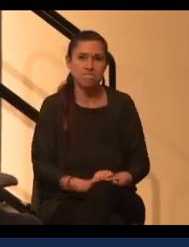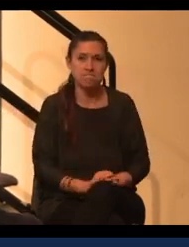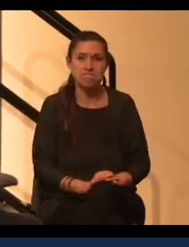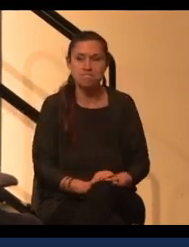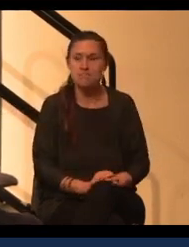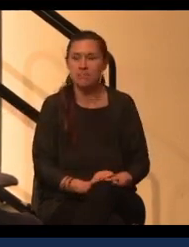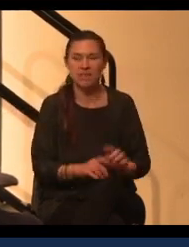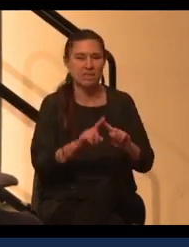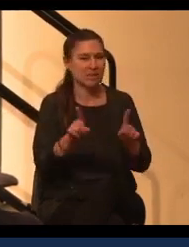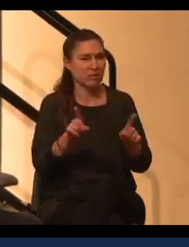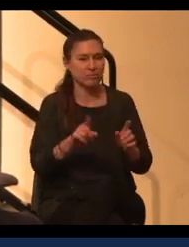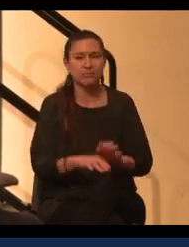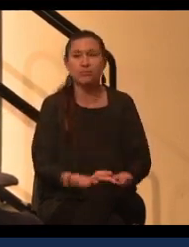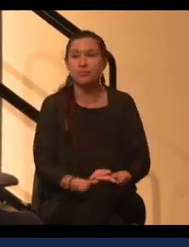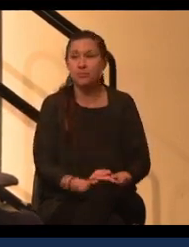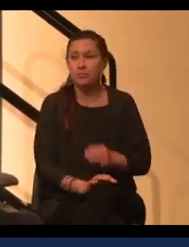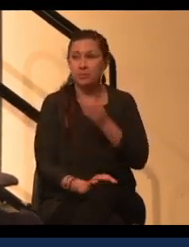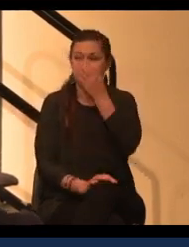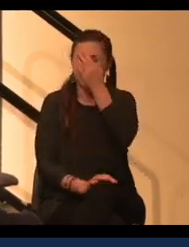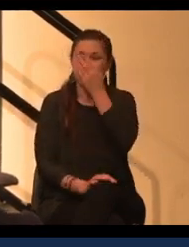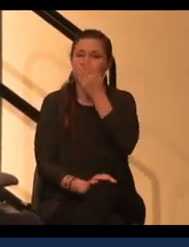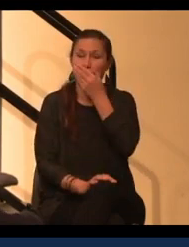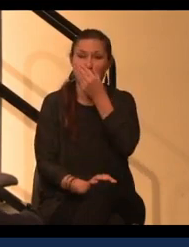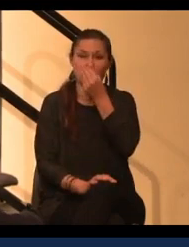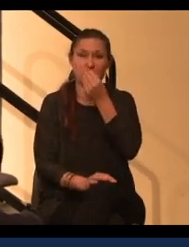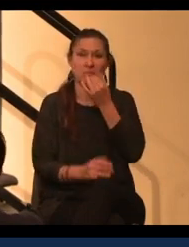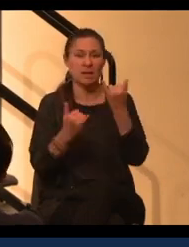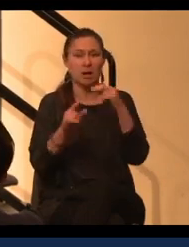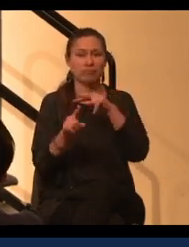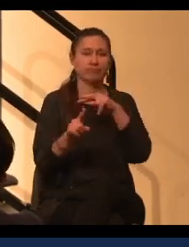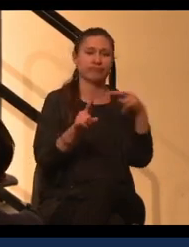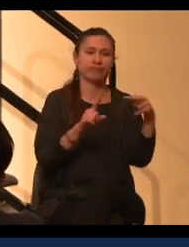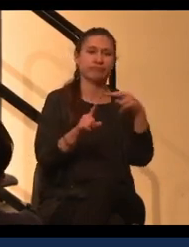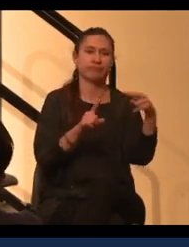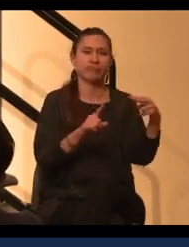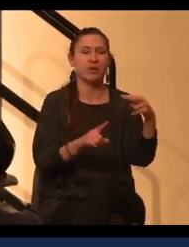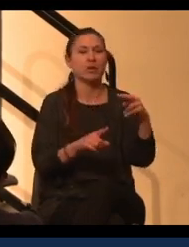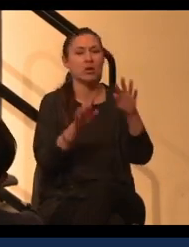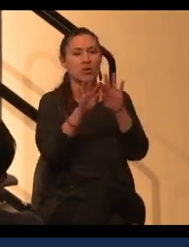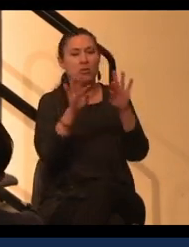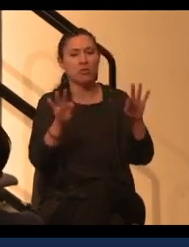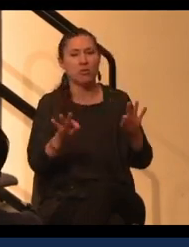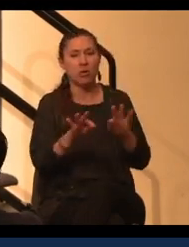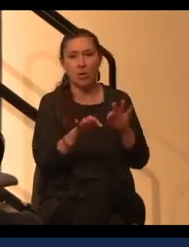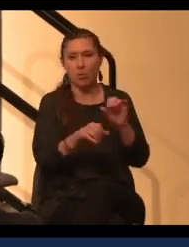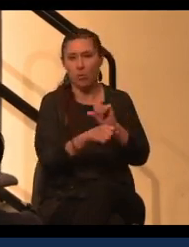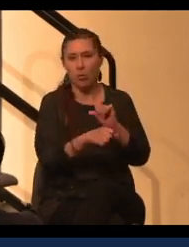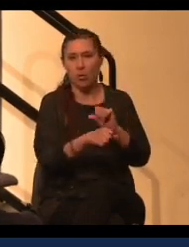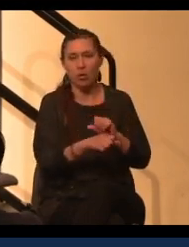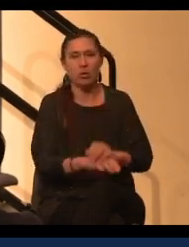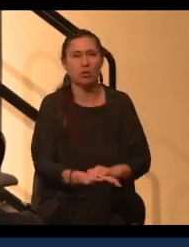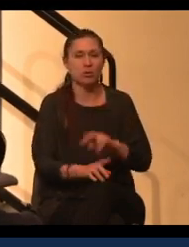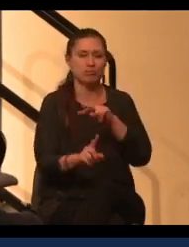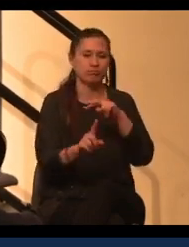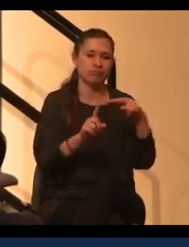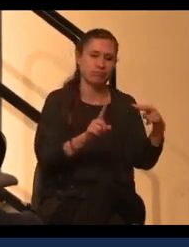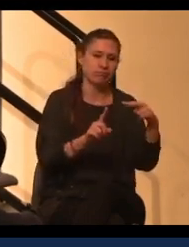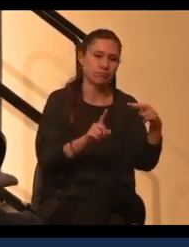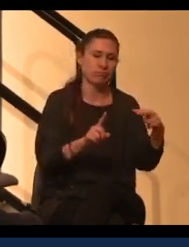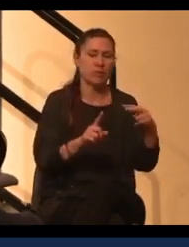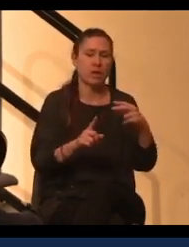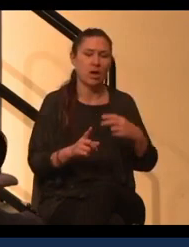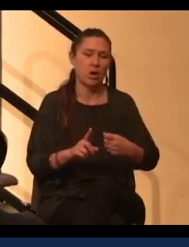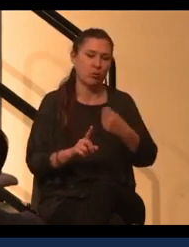I want to talk next about some of the frameworks. What is the lens? What are the glasses? What are the ways and the frames that you use to